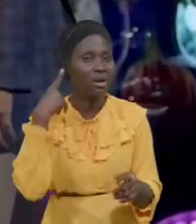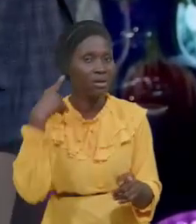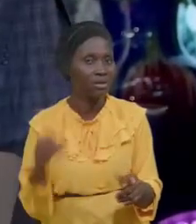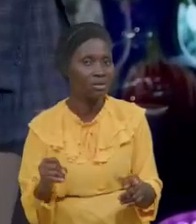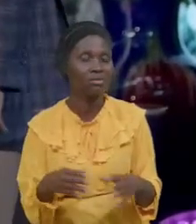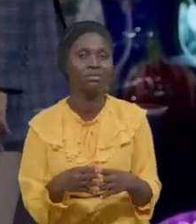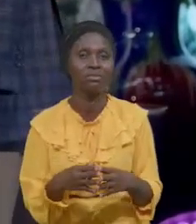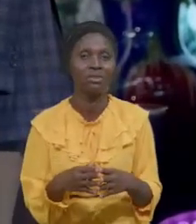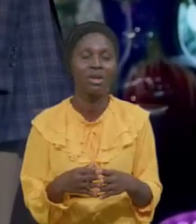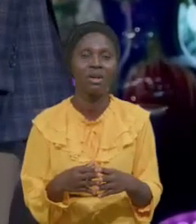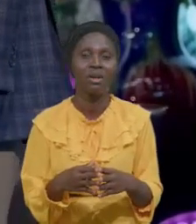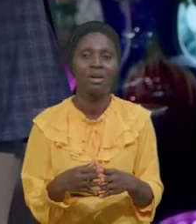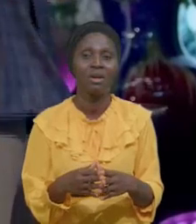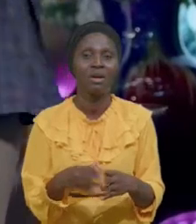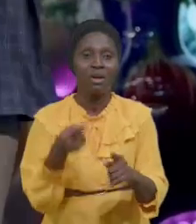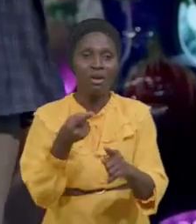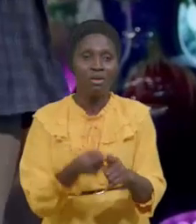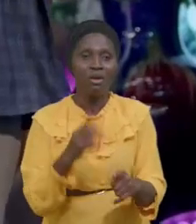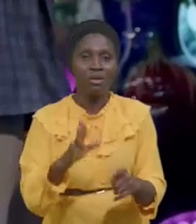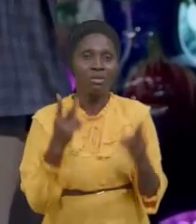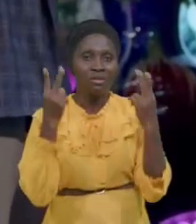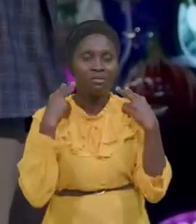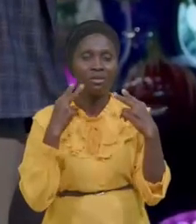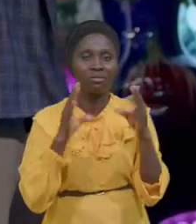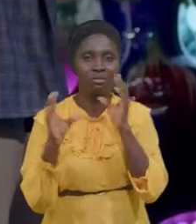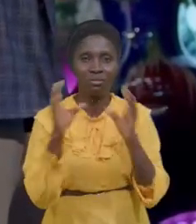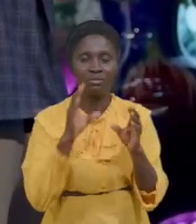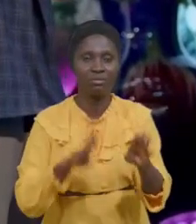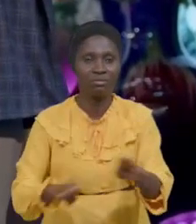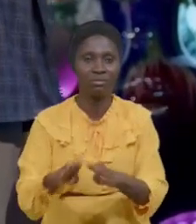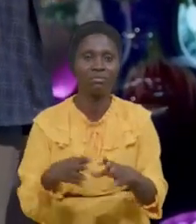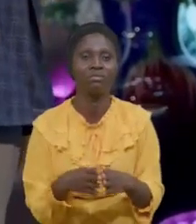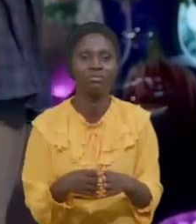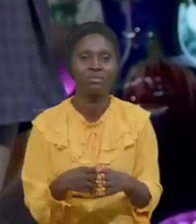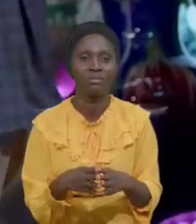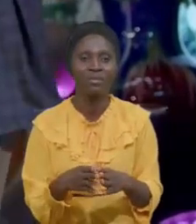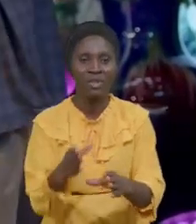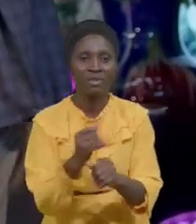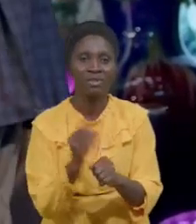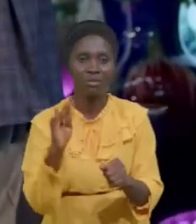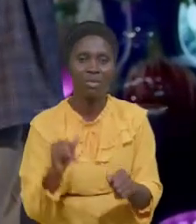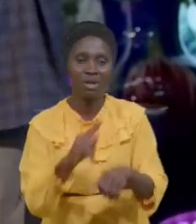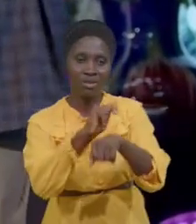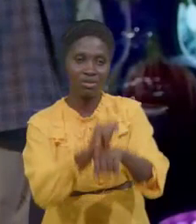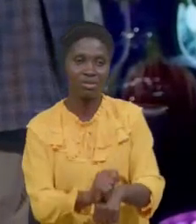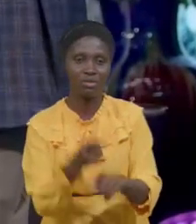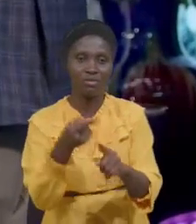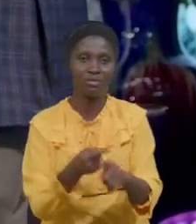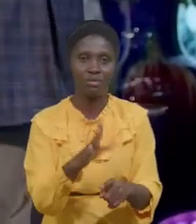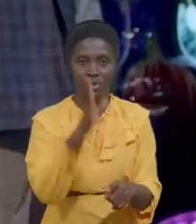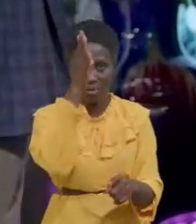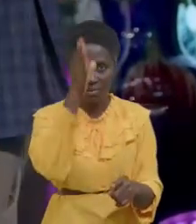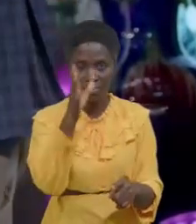from your vain conversation received by tradition from your fathers. Look at verse